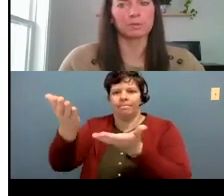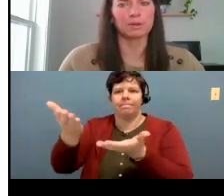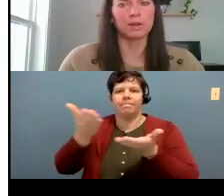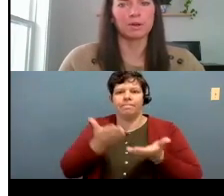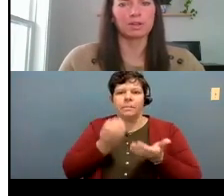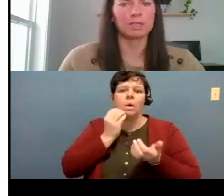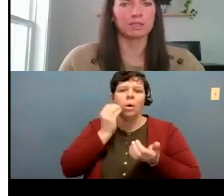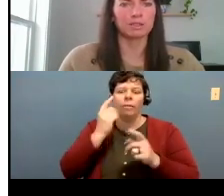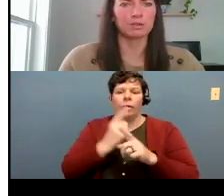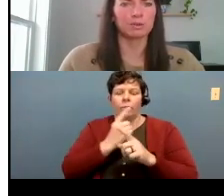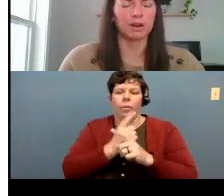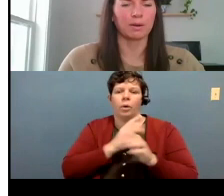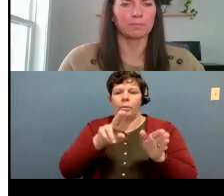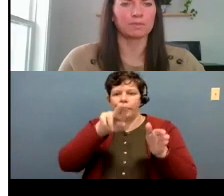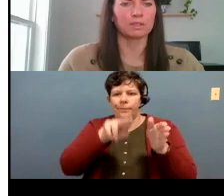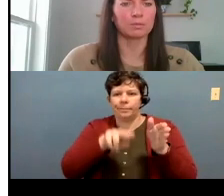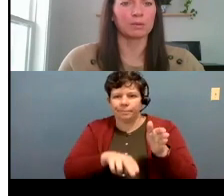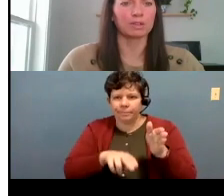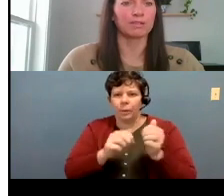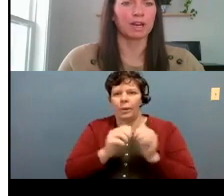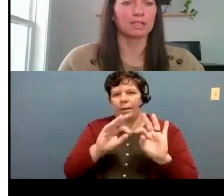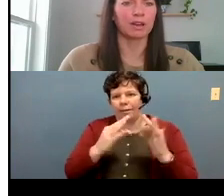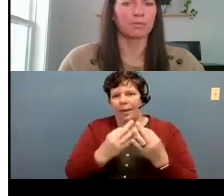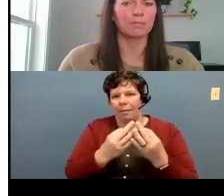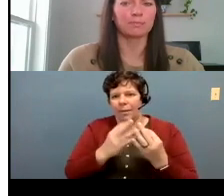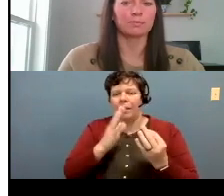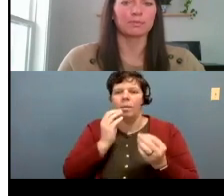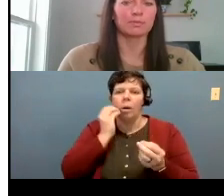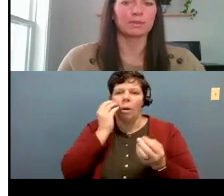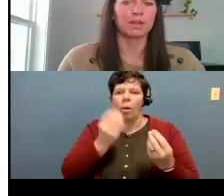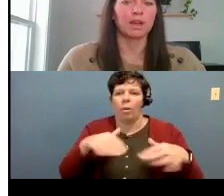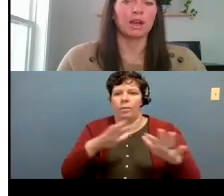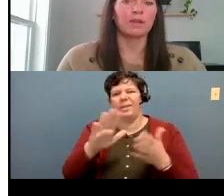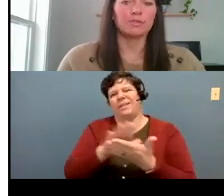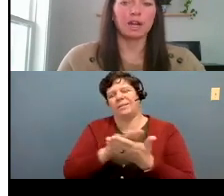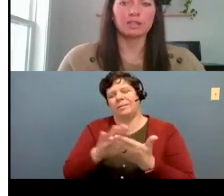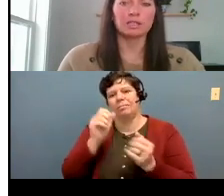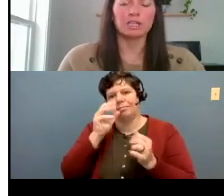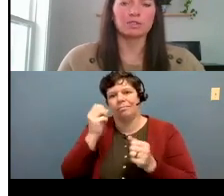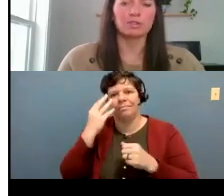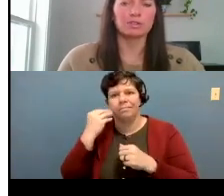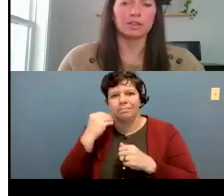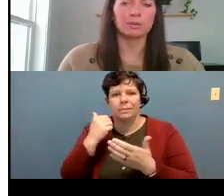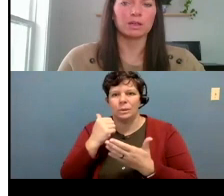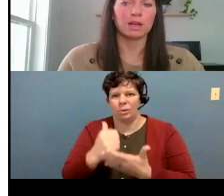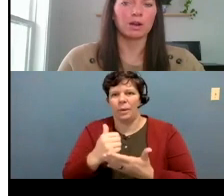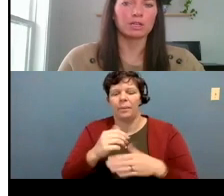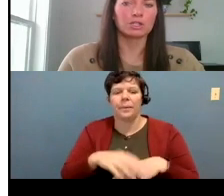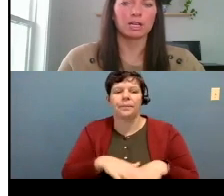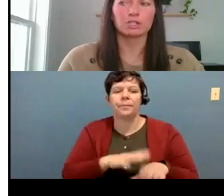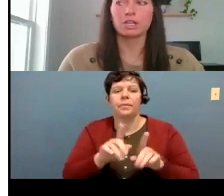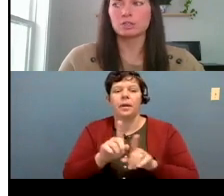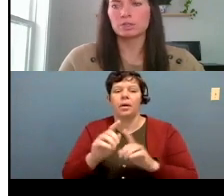So it's been pretty amazing to be able to give that to them. And then finally, the team is also developing